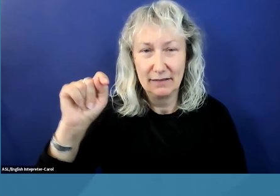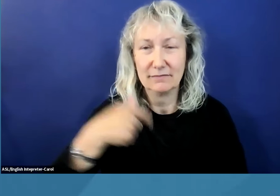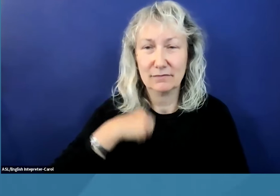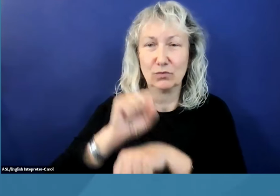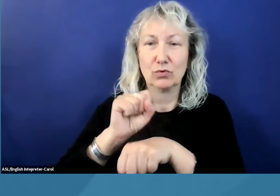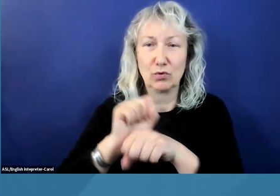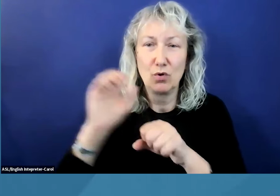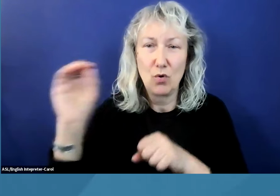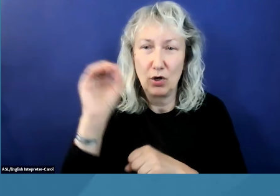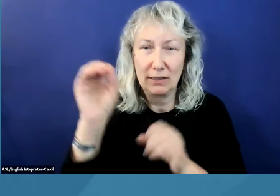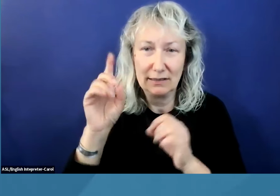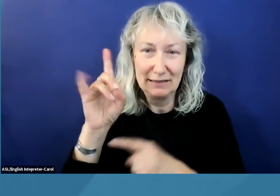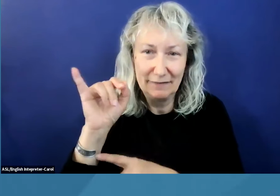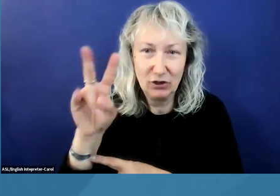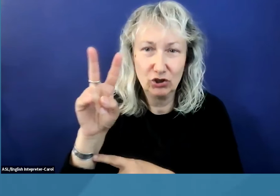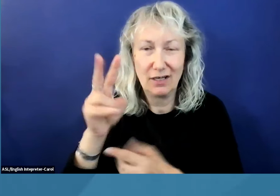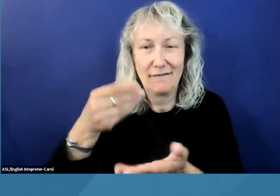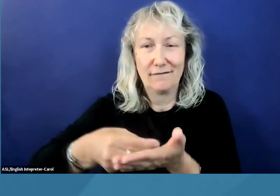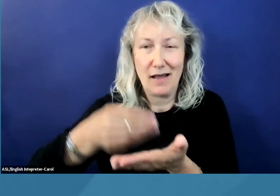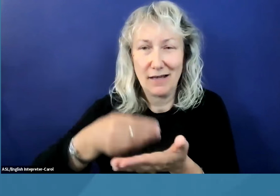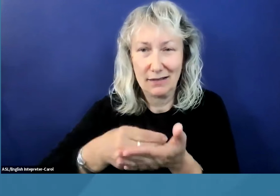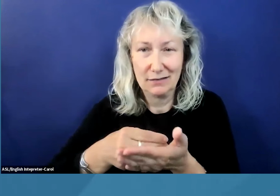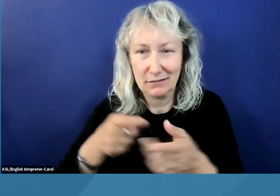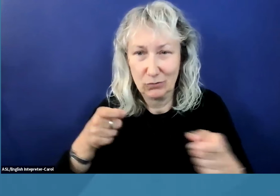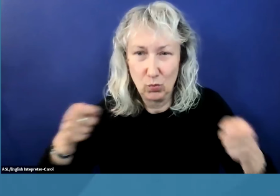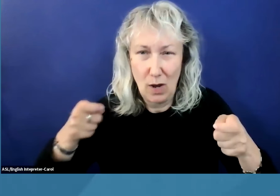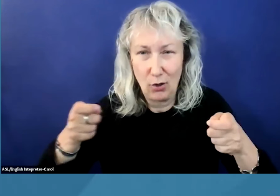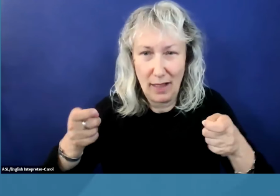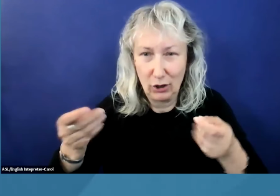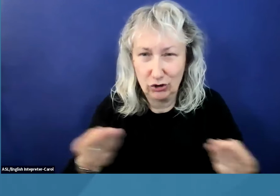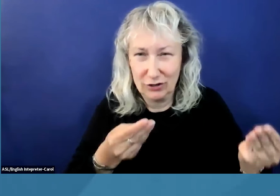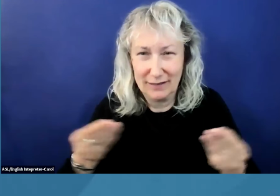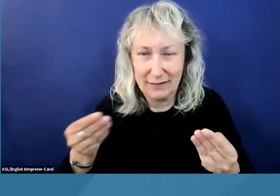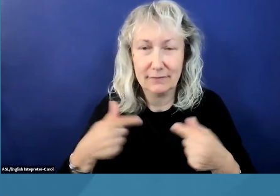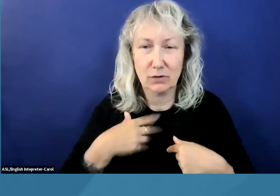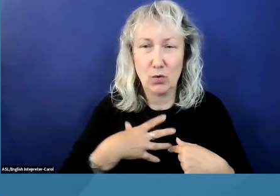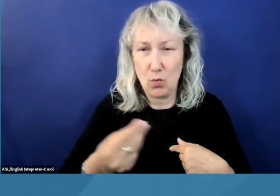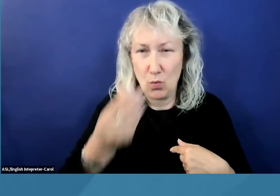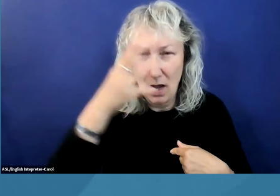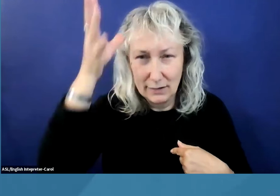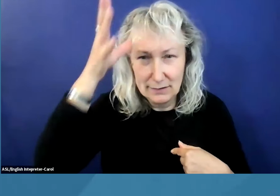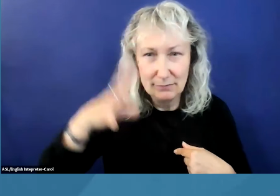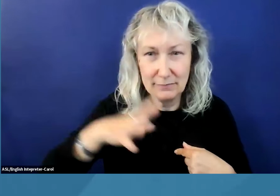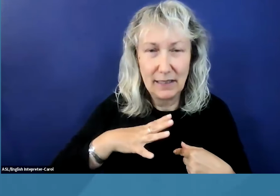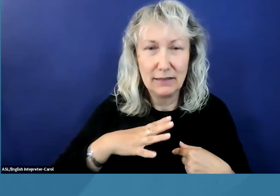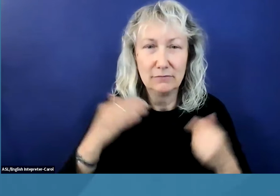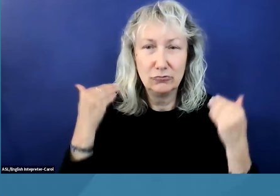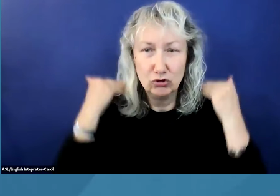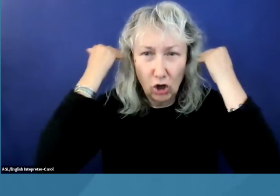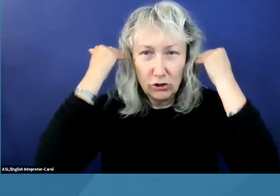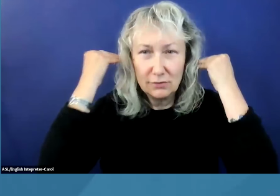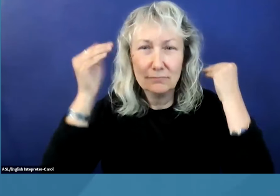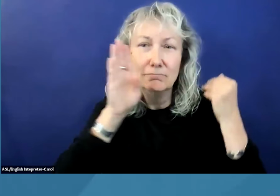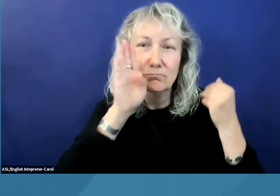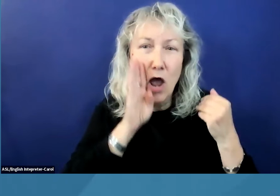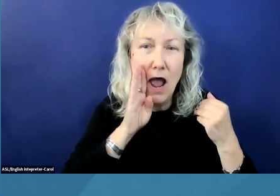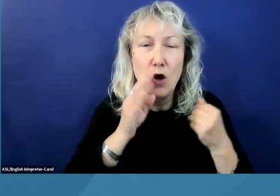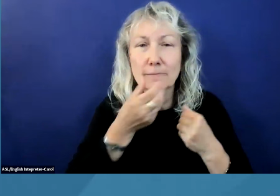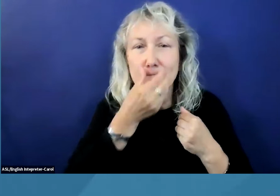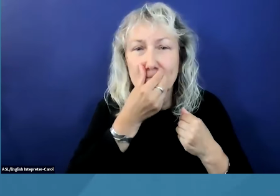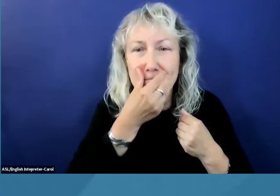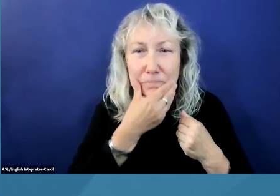Financial Regulation, which is a state agency. And I'm a white male. I have short brown hair, a